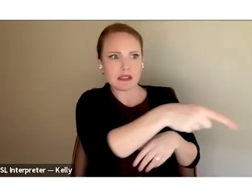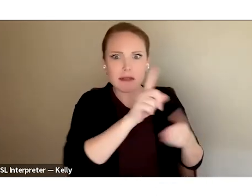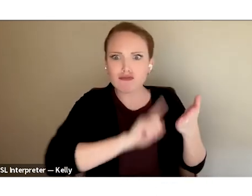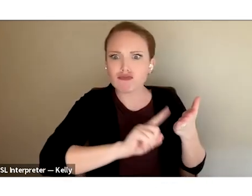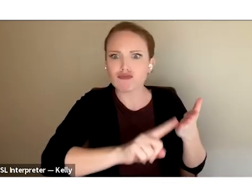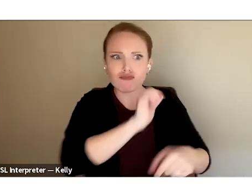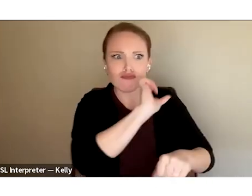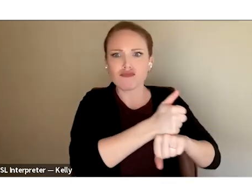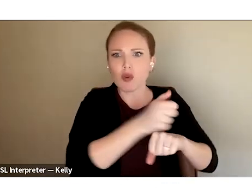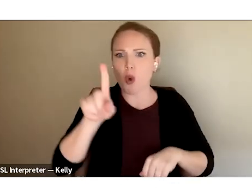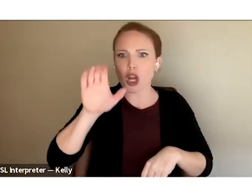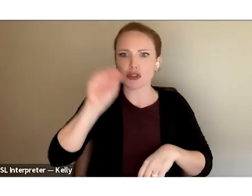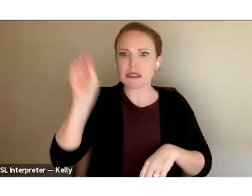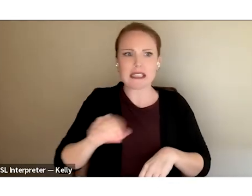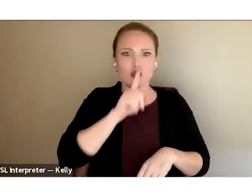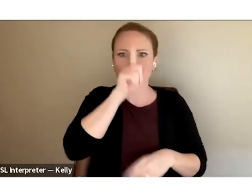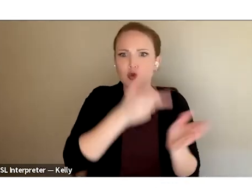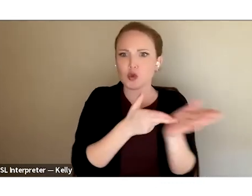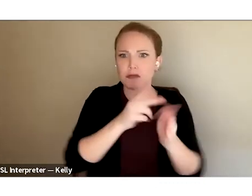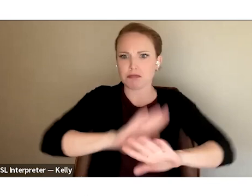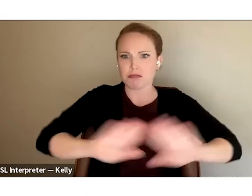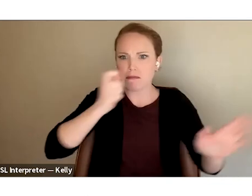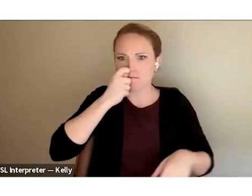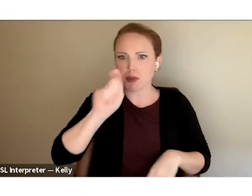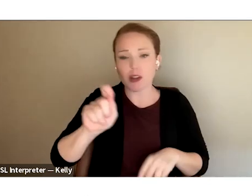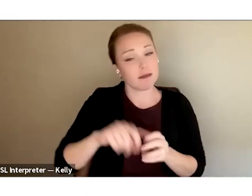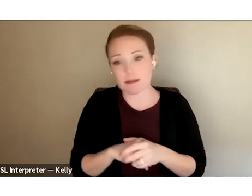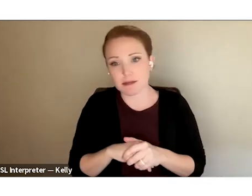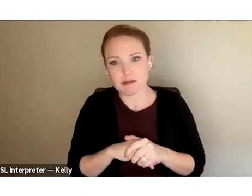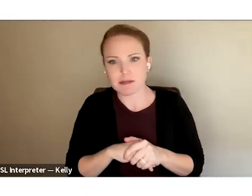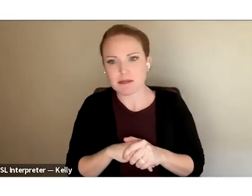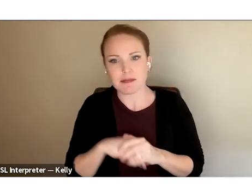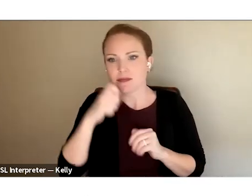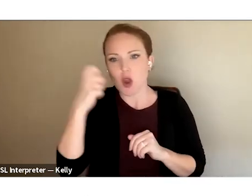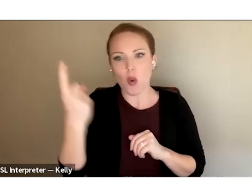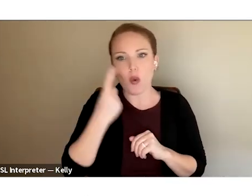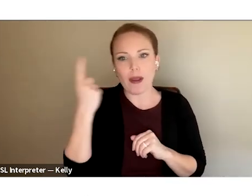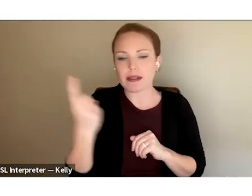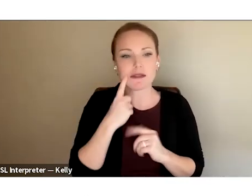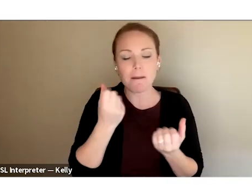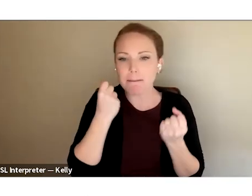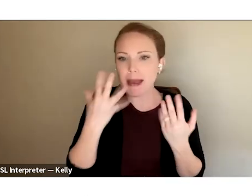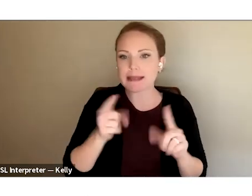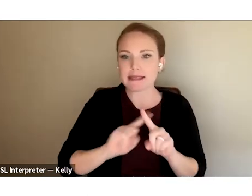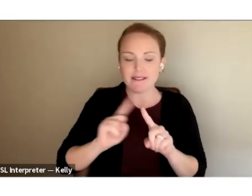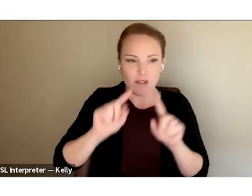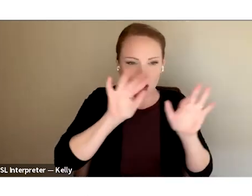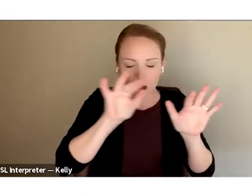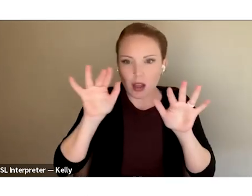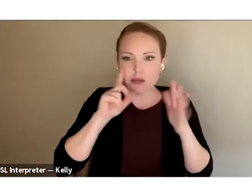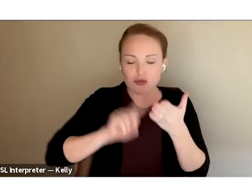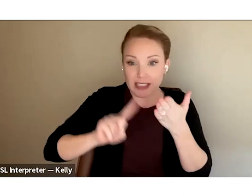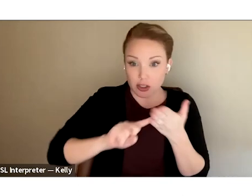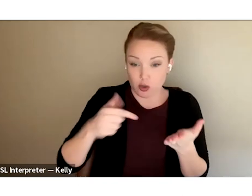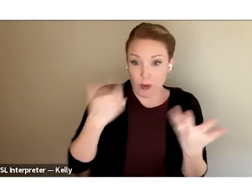and fast. And as we'll see not too far in this presentation, there are so many ways that research we've